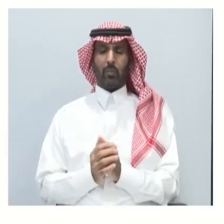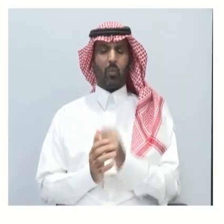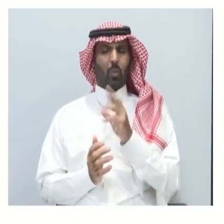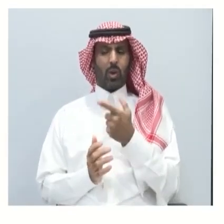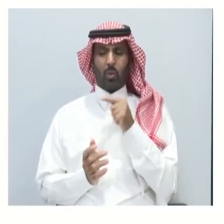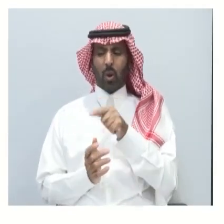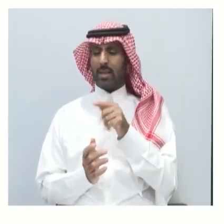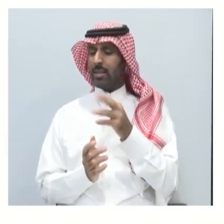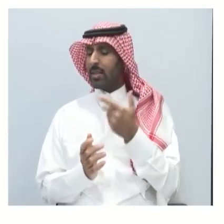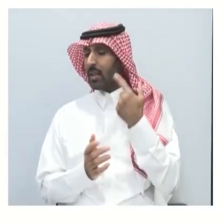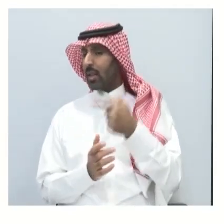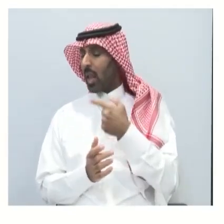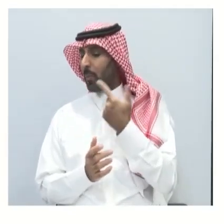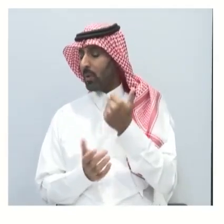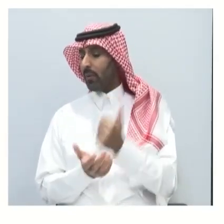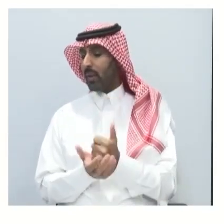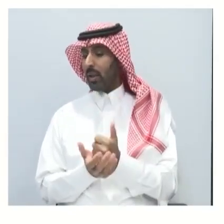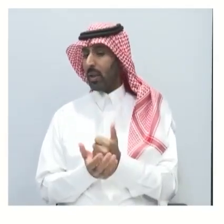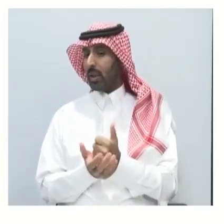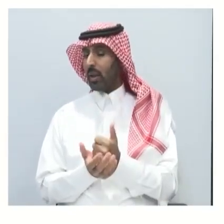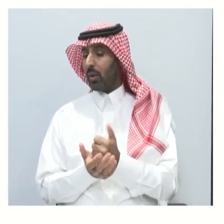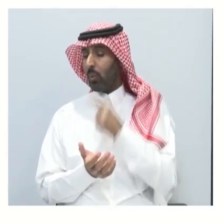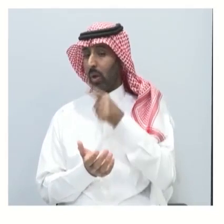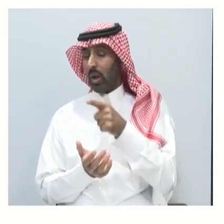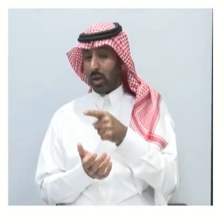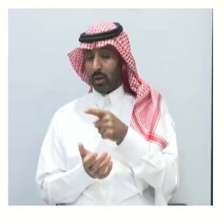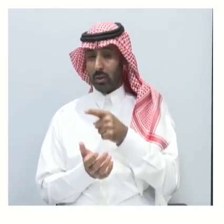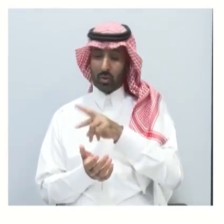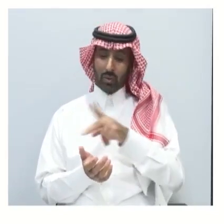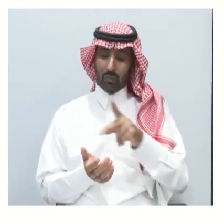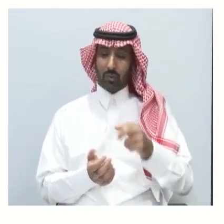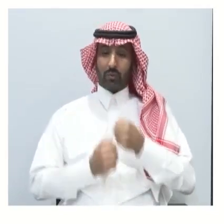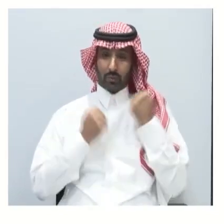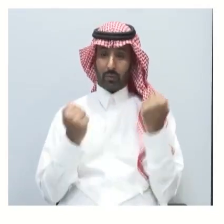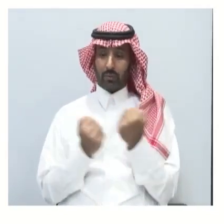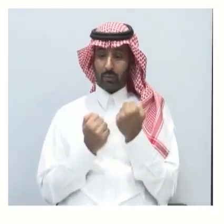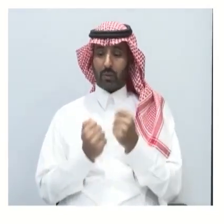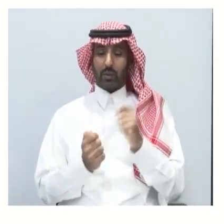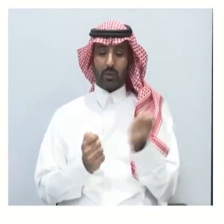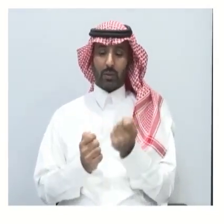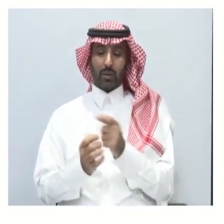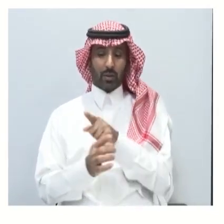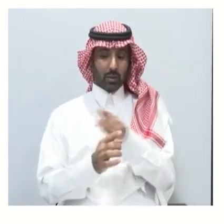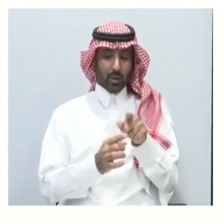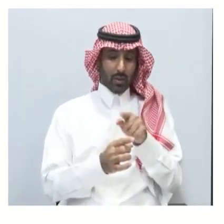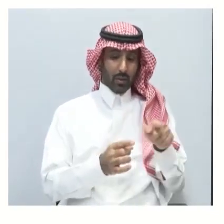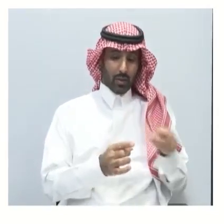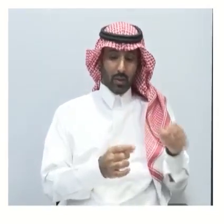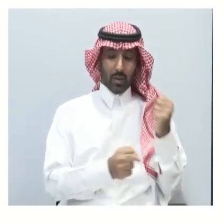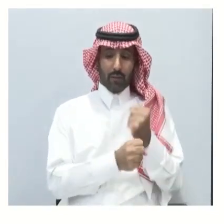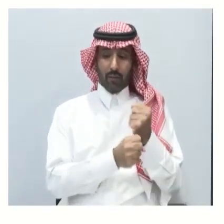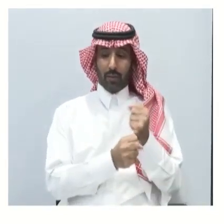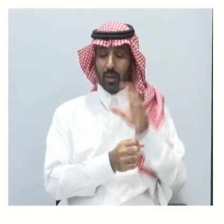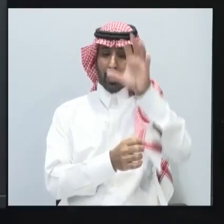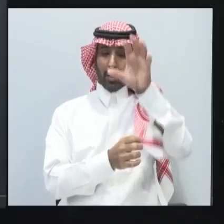Now, what was the point? We had different tasks. If you recall that we underlined verbs, we also filled in